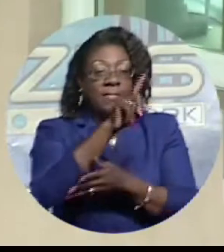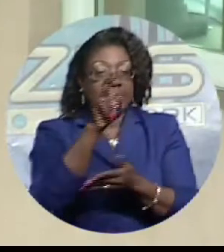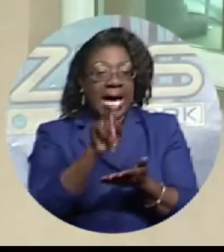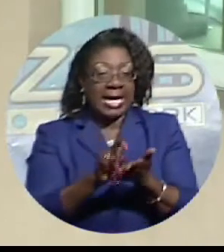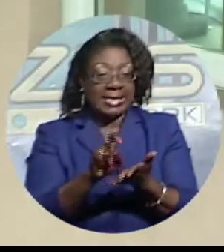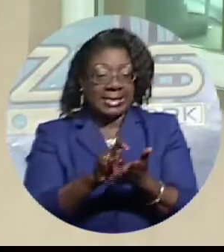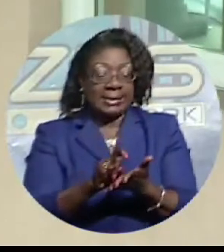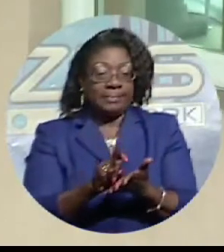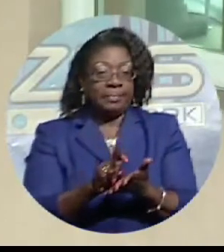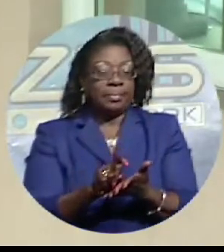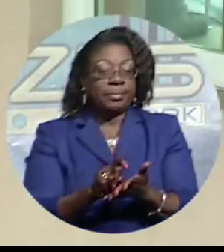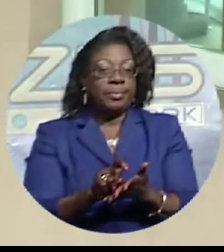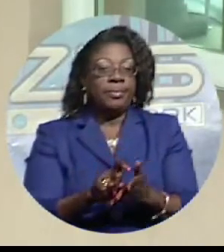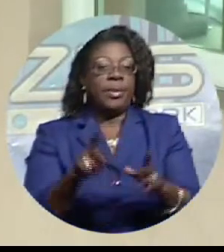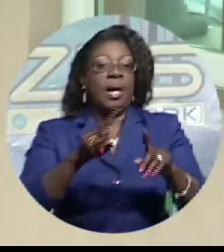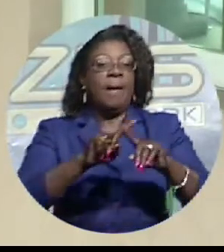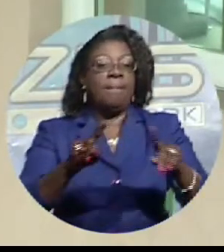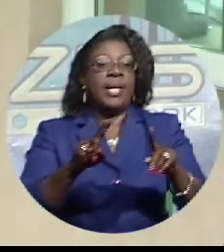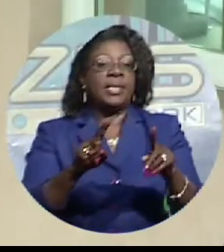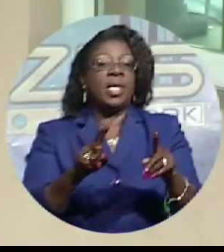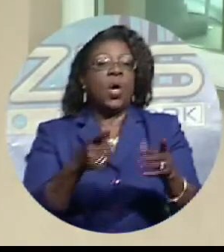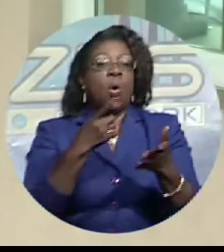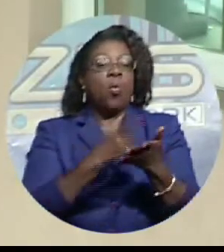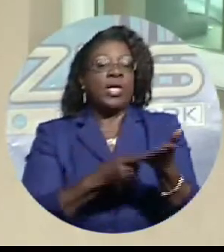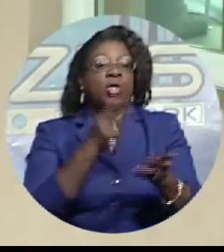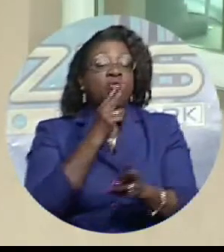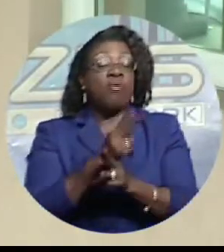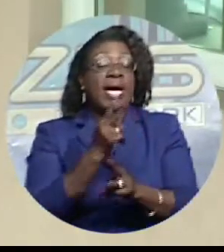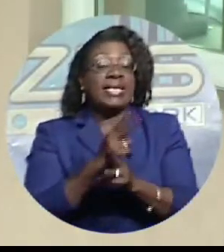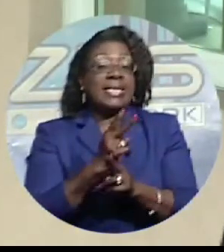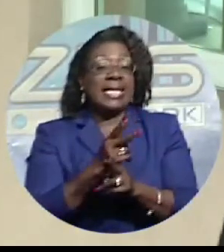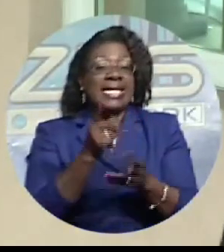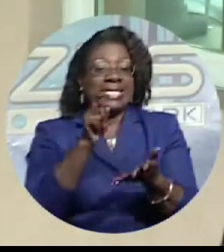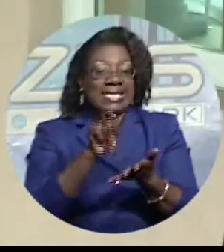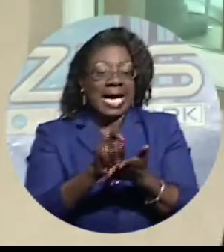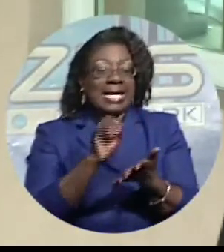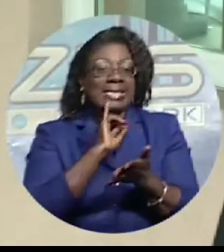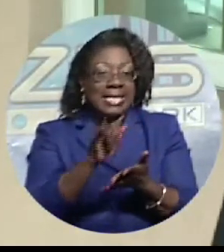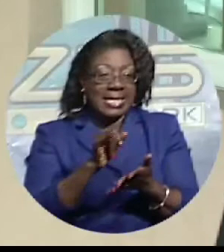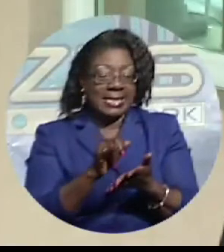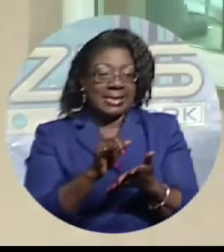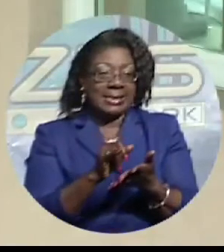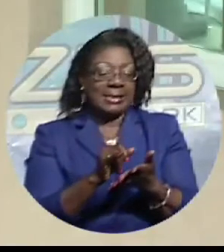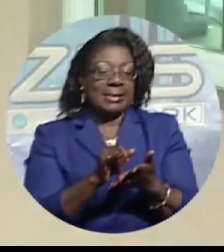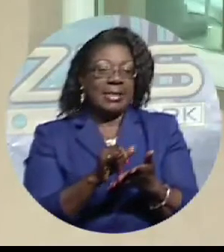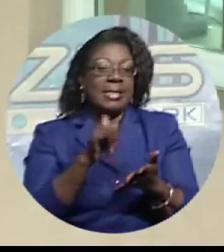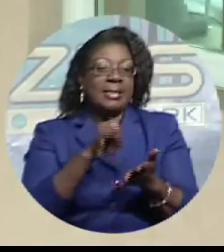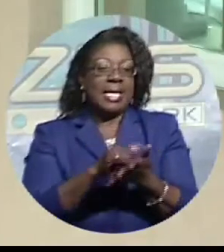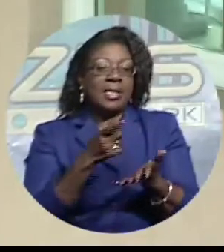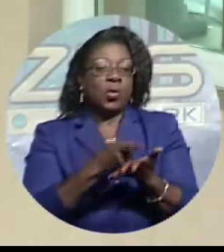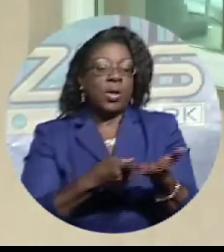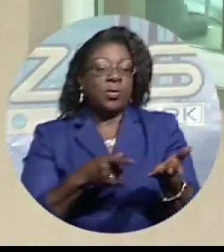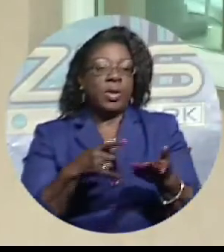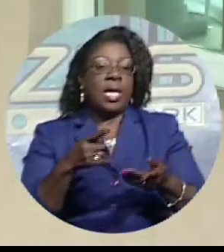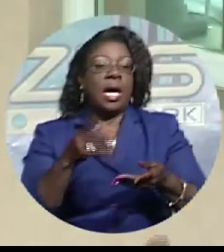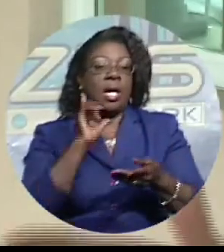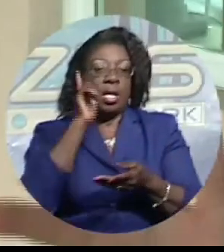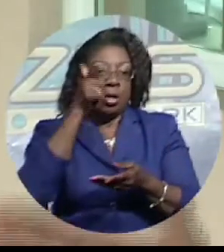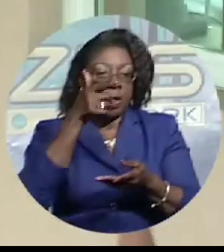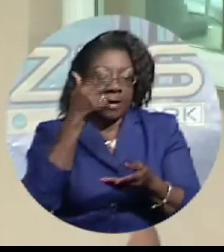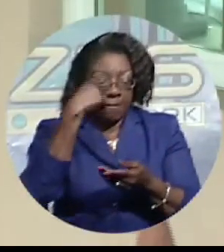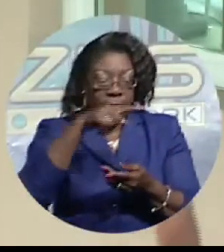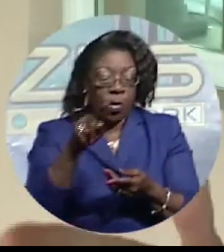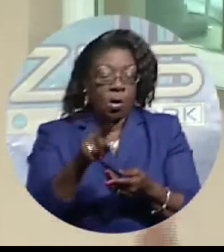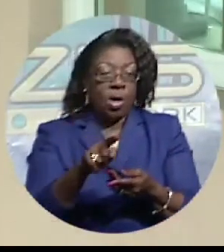So there's no argument there. It's just a matter of what the right tax is and what the responsible tax is, right? So that's where we're going. Oxford Economic